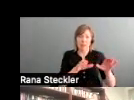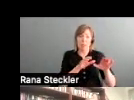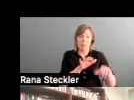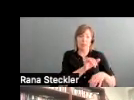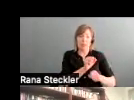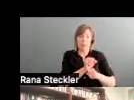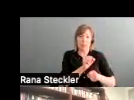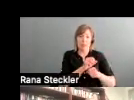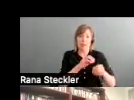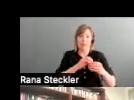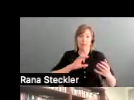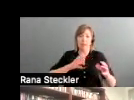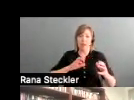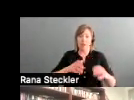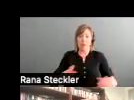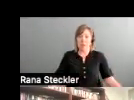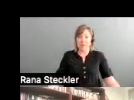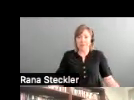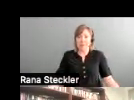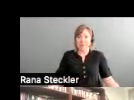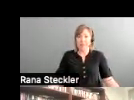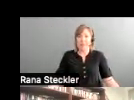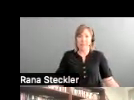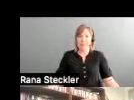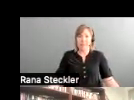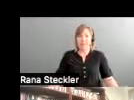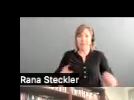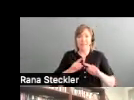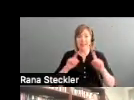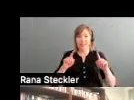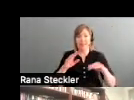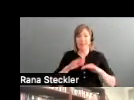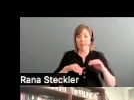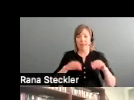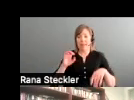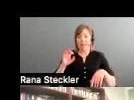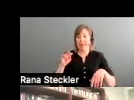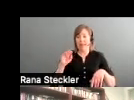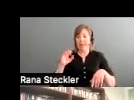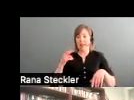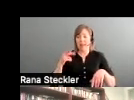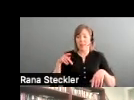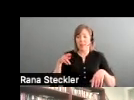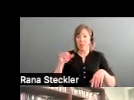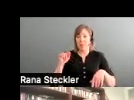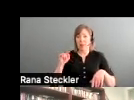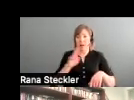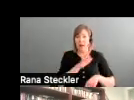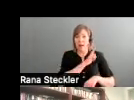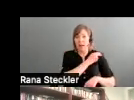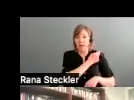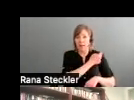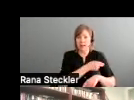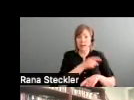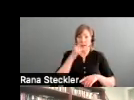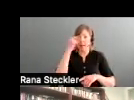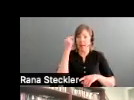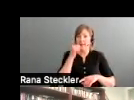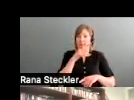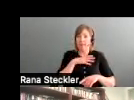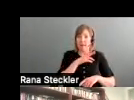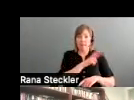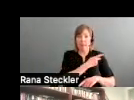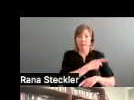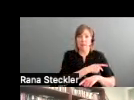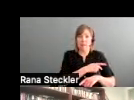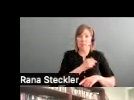work in the laundry. So unlike the Enoch Pratt Hospital, these Black female patients would not